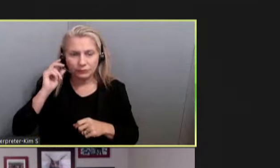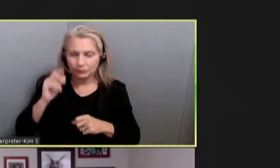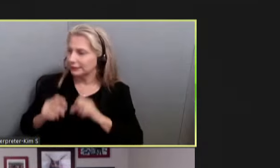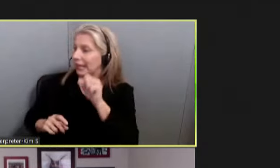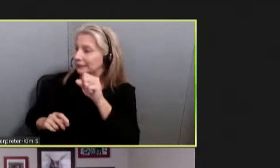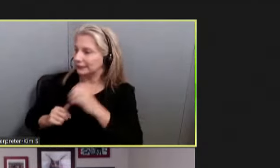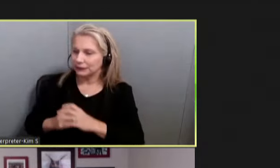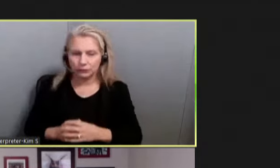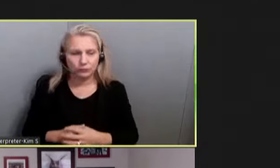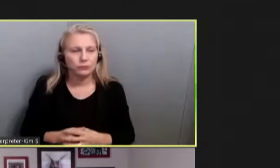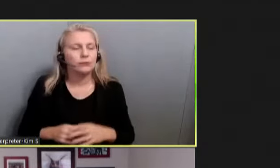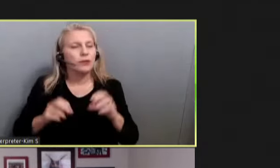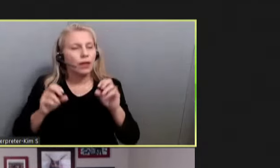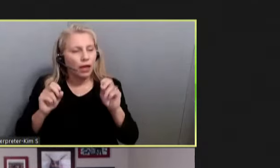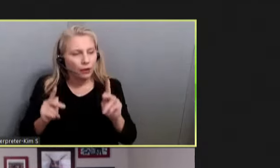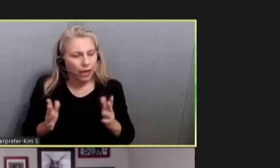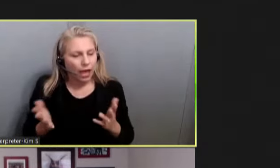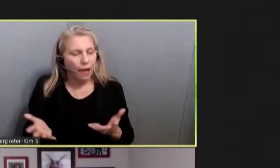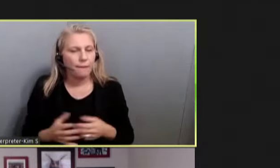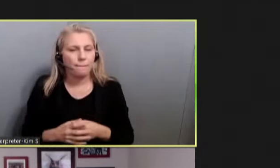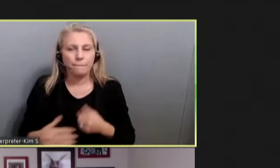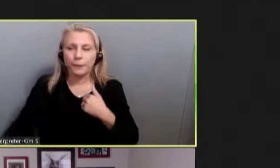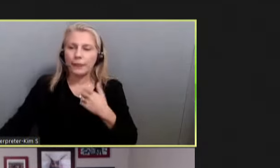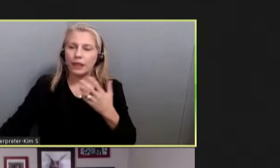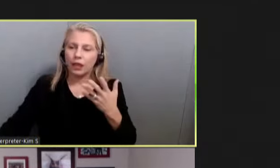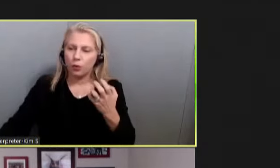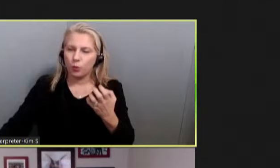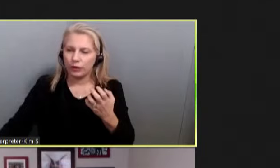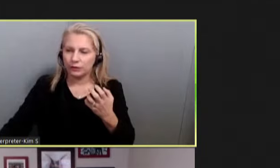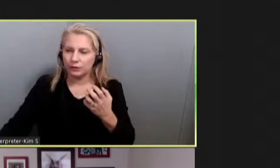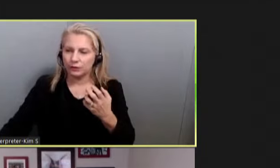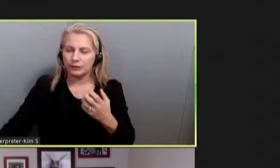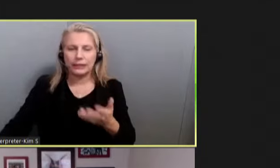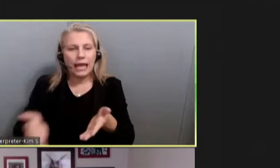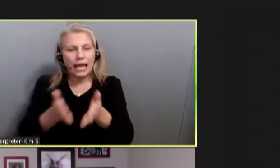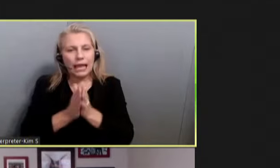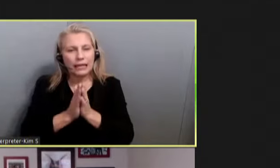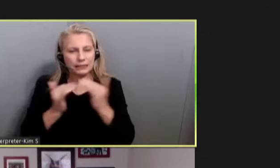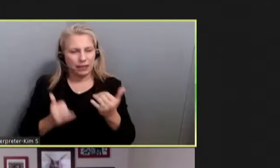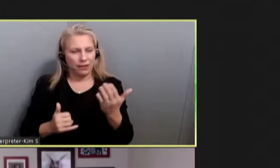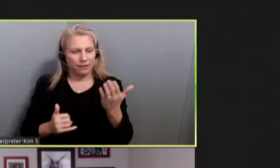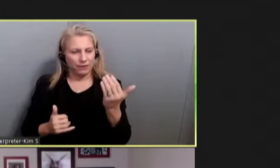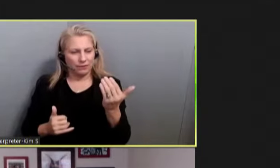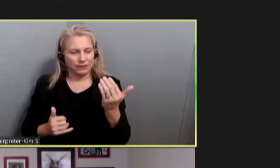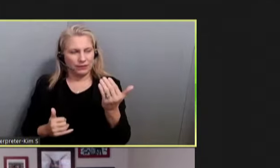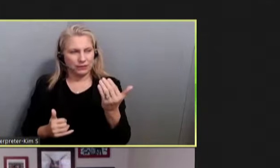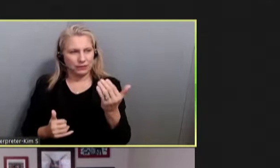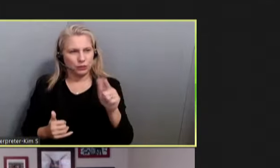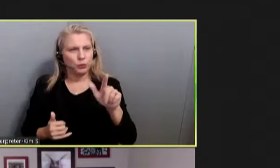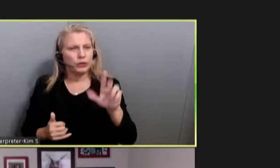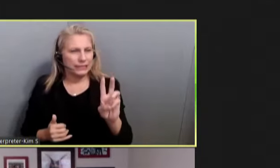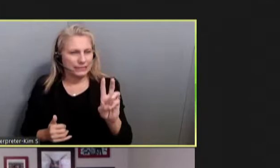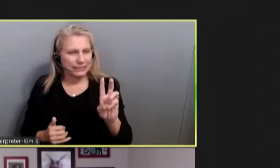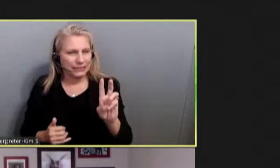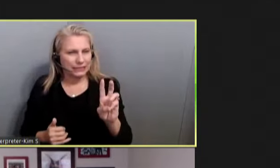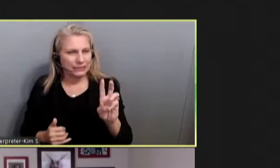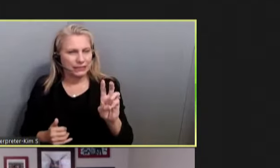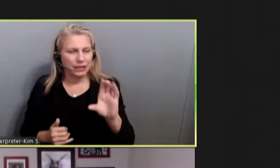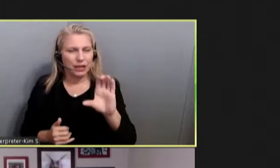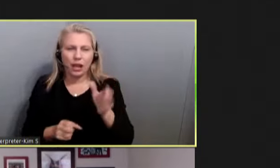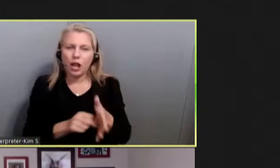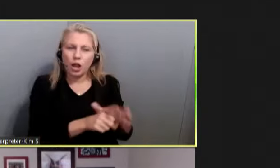Yes. I wanted to ask, we're at what, 1526 COVID patients right